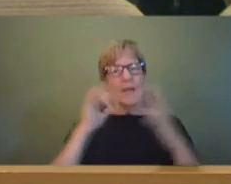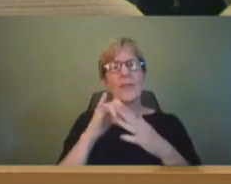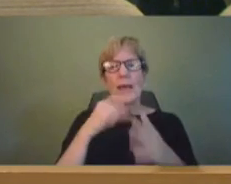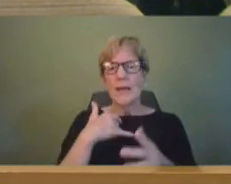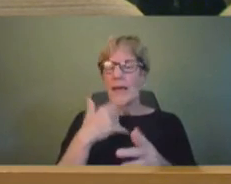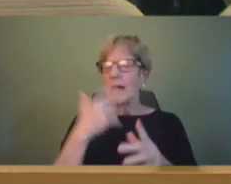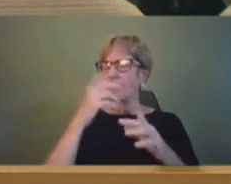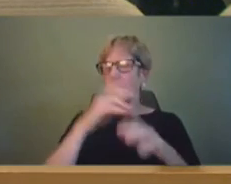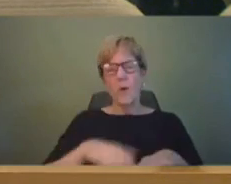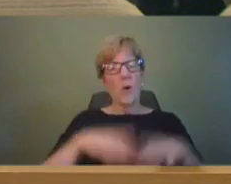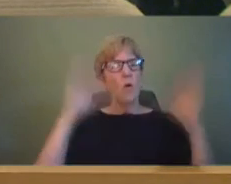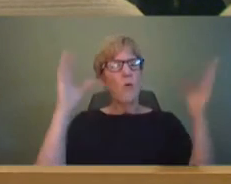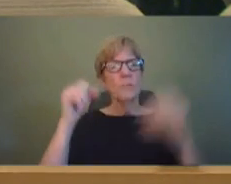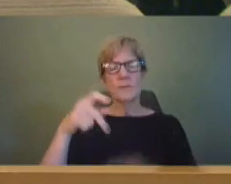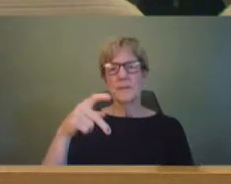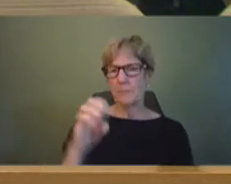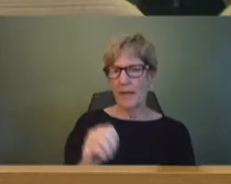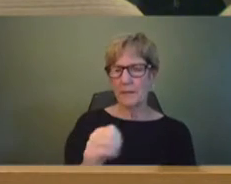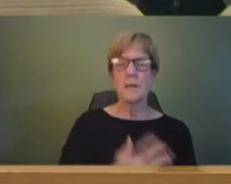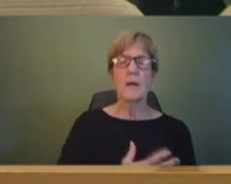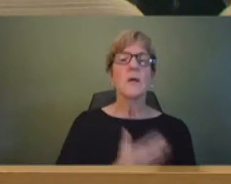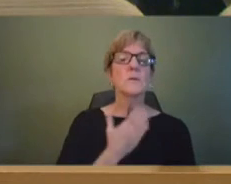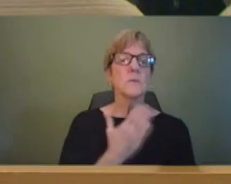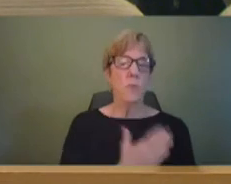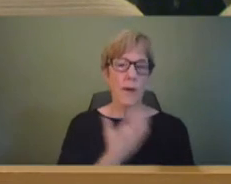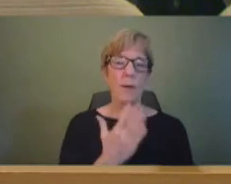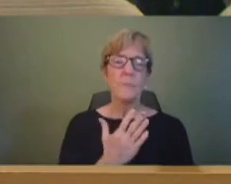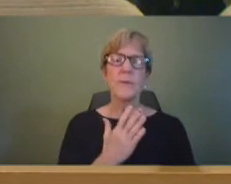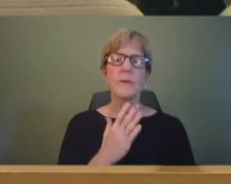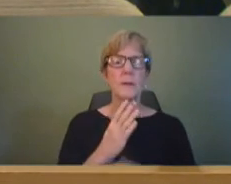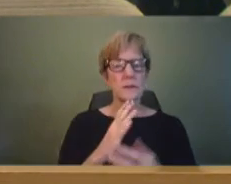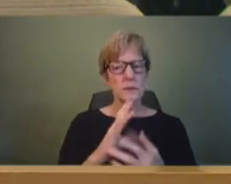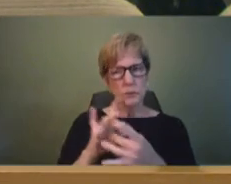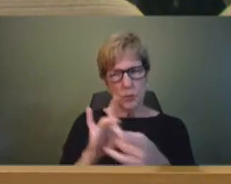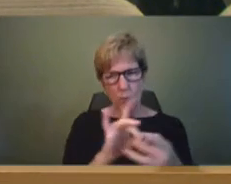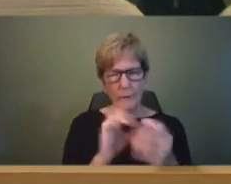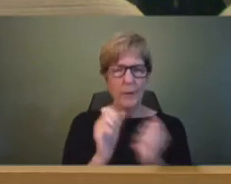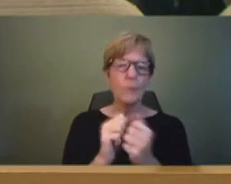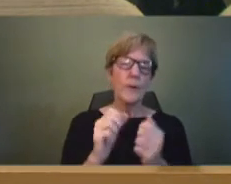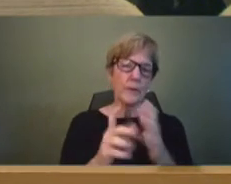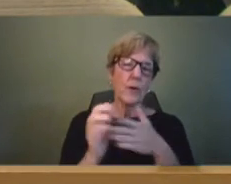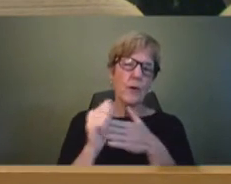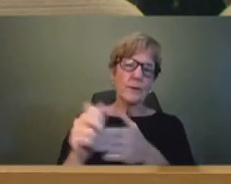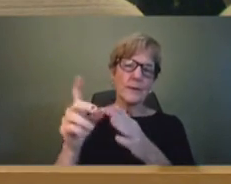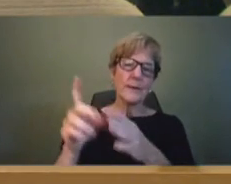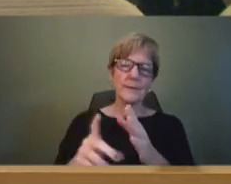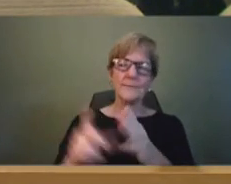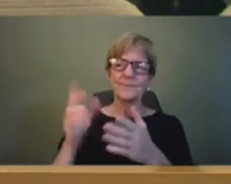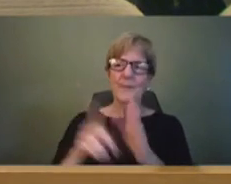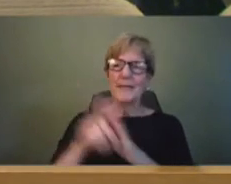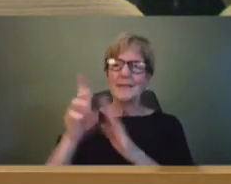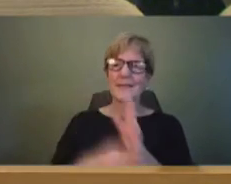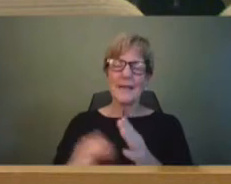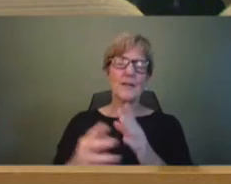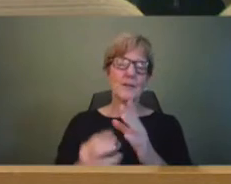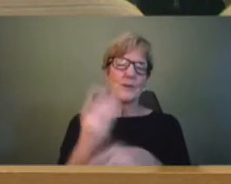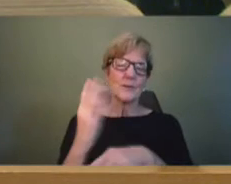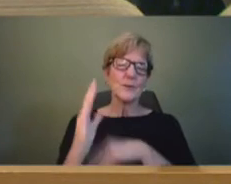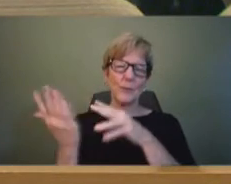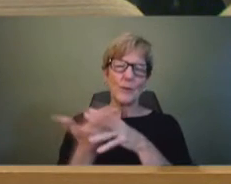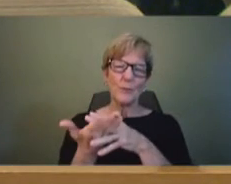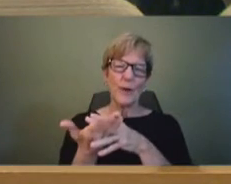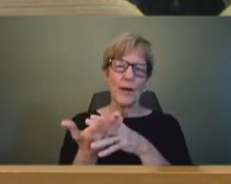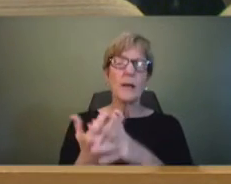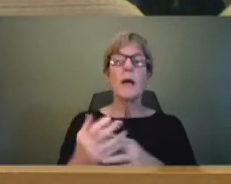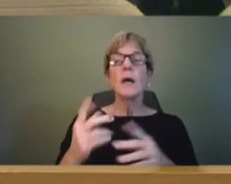Spaces um so I'm happy to I'll coordinate with Land Design our our lead designers on spring break this week but I'll get you some information about